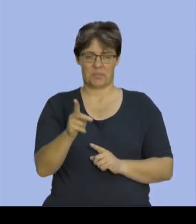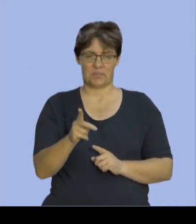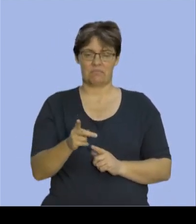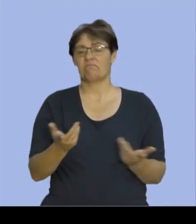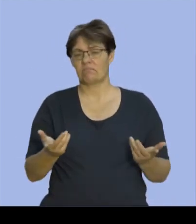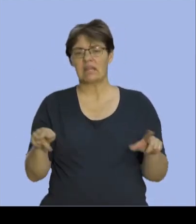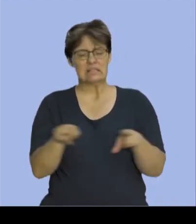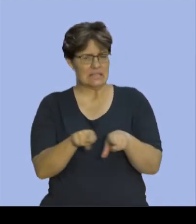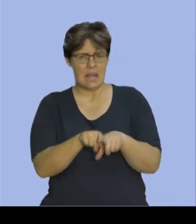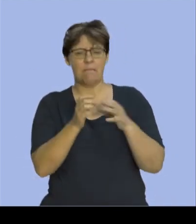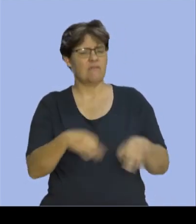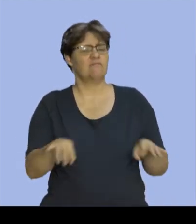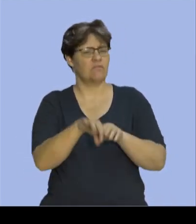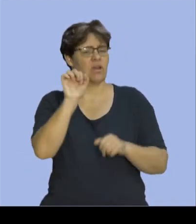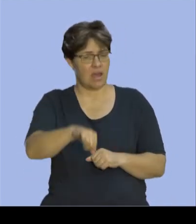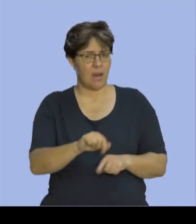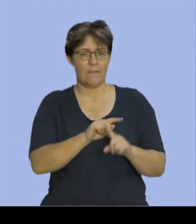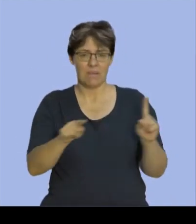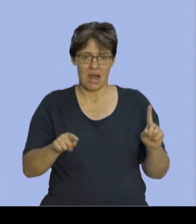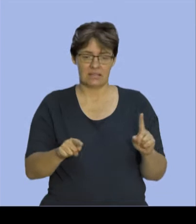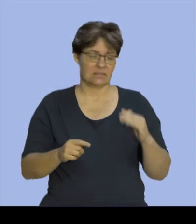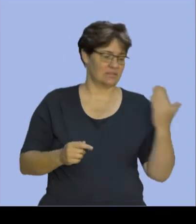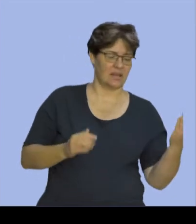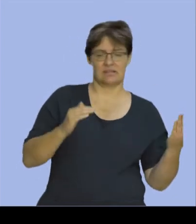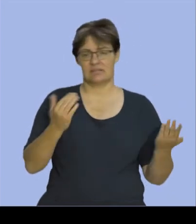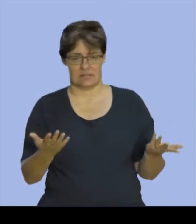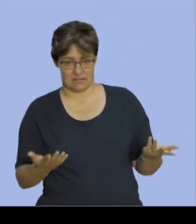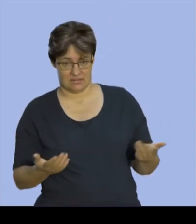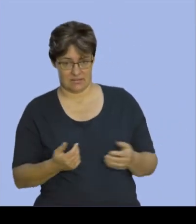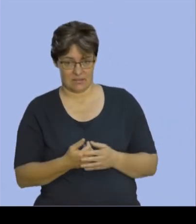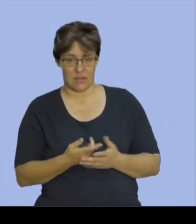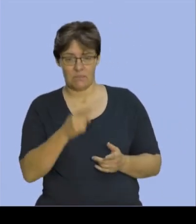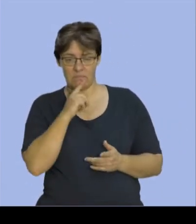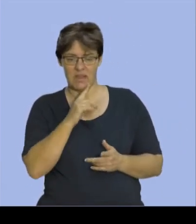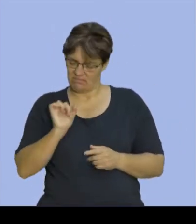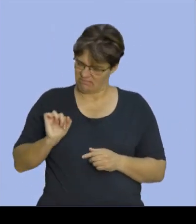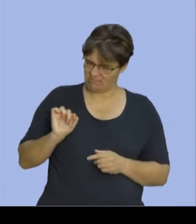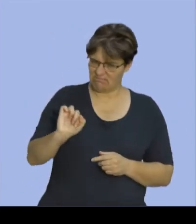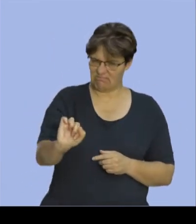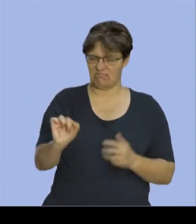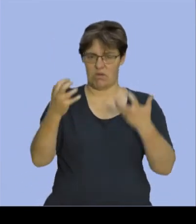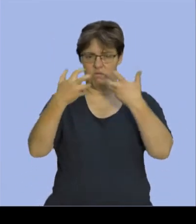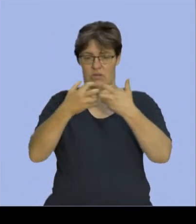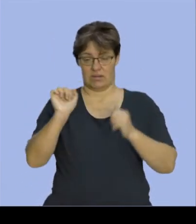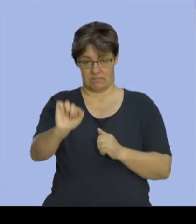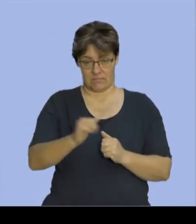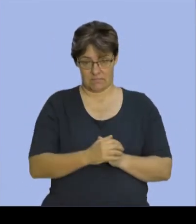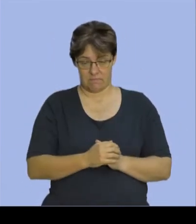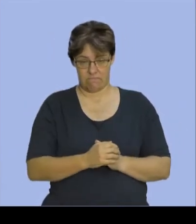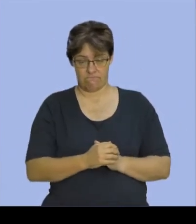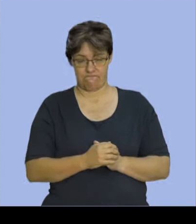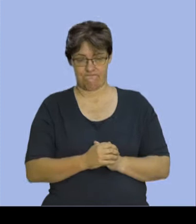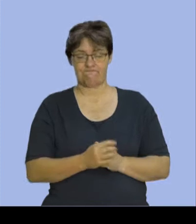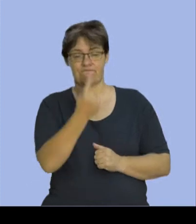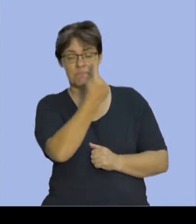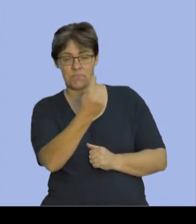times it is the same values, but with different signs, meaning it is actually unique coordinates. For every